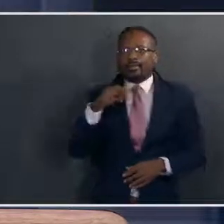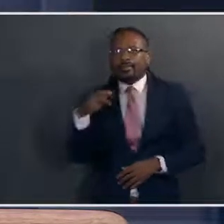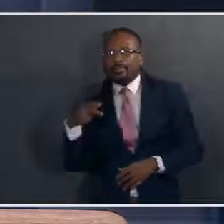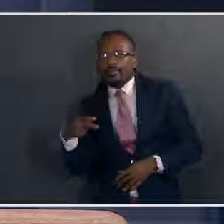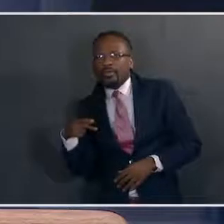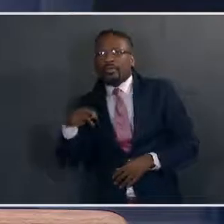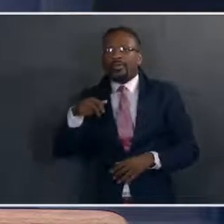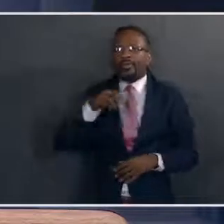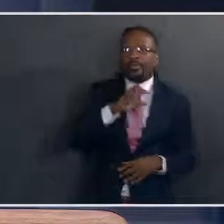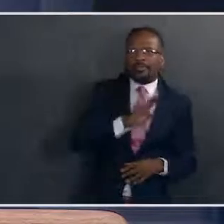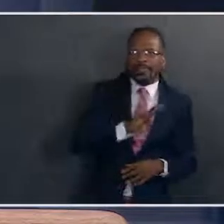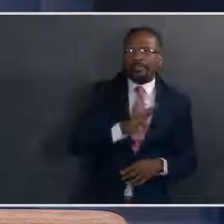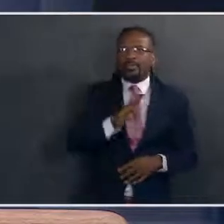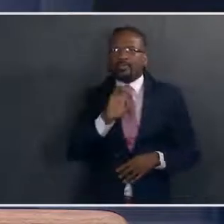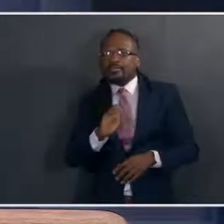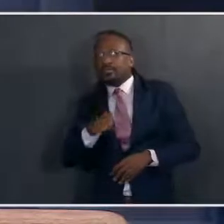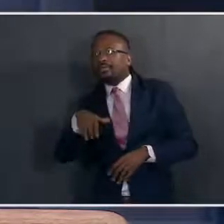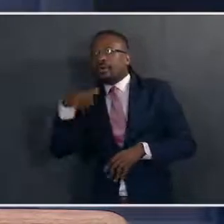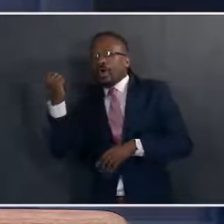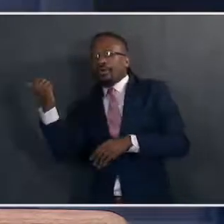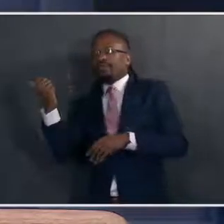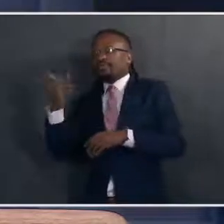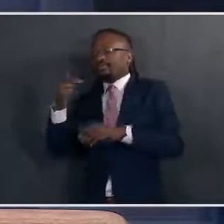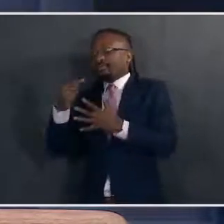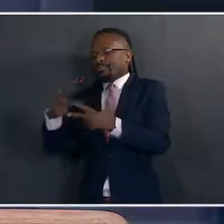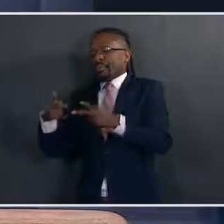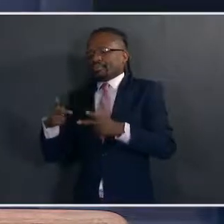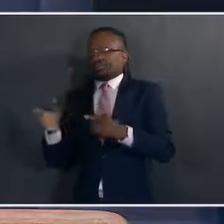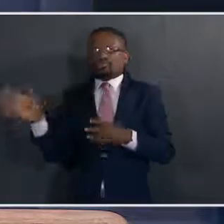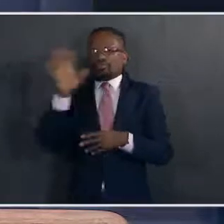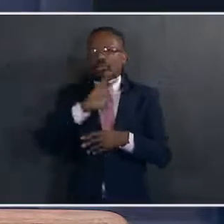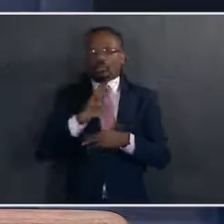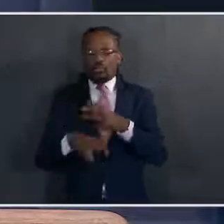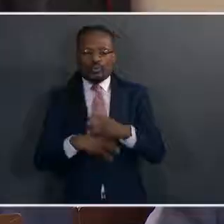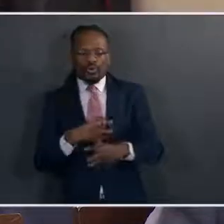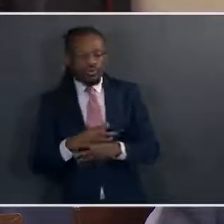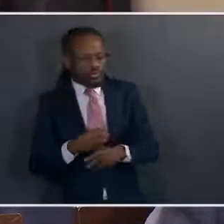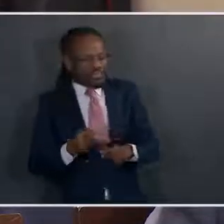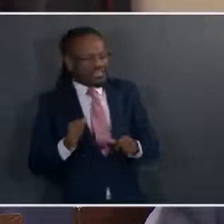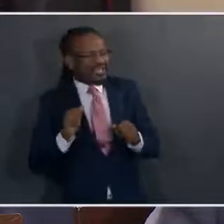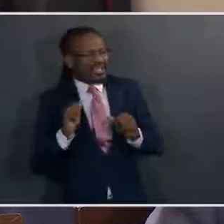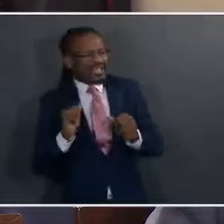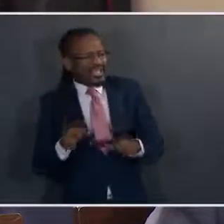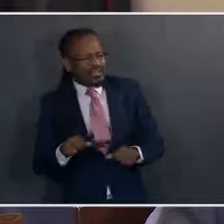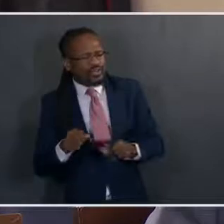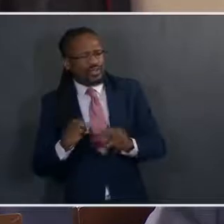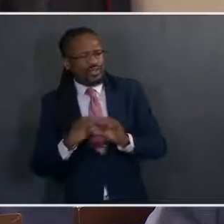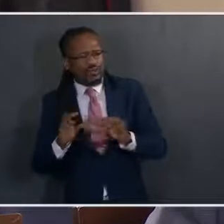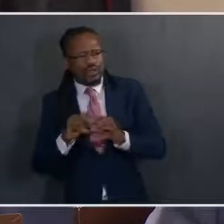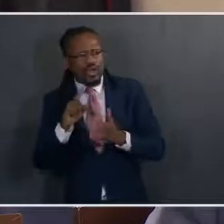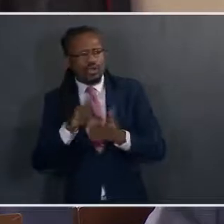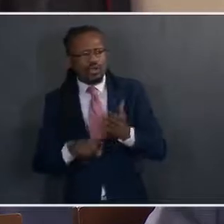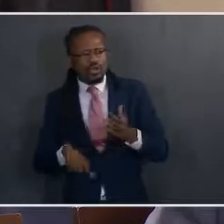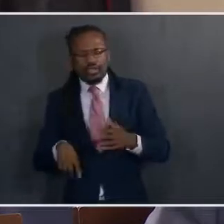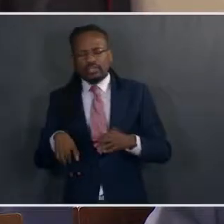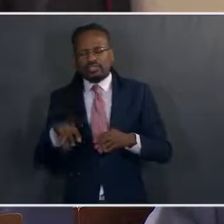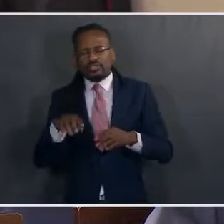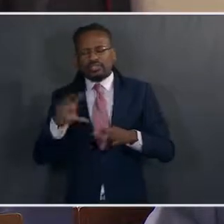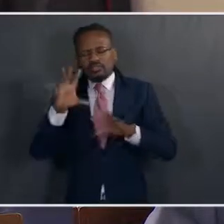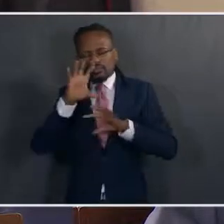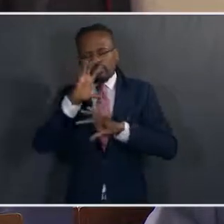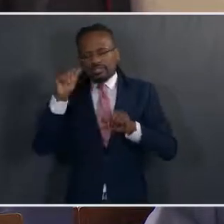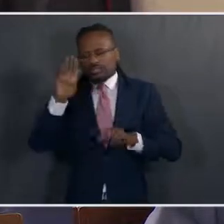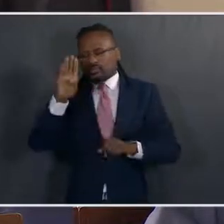outlets, BBC around the world. Go ahead, Todd. Can you clarify what President Biden's goal is for the number